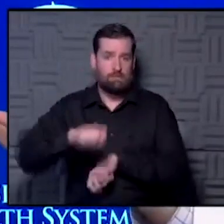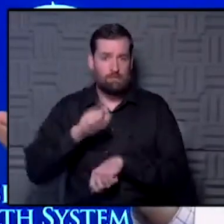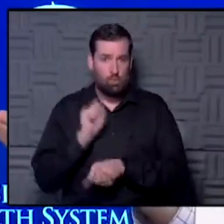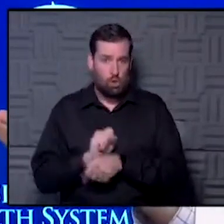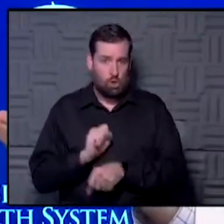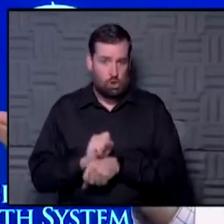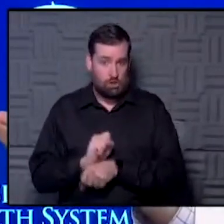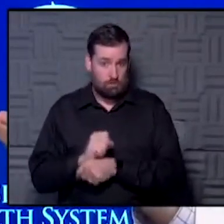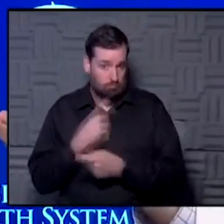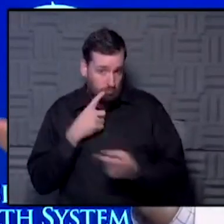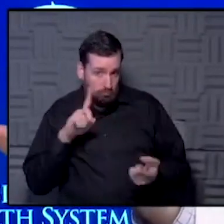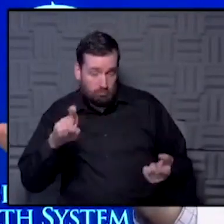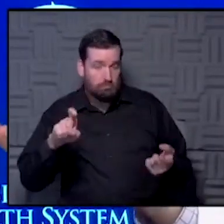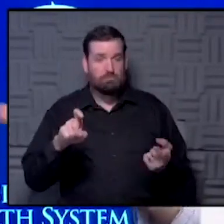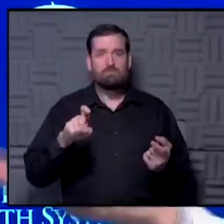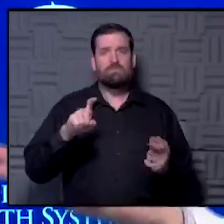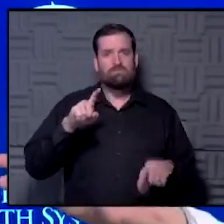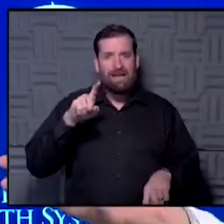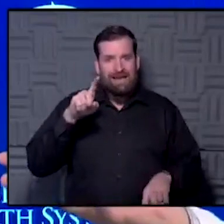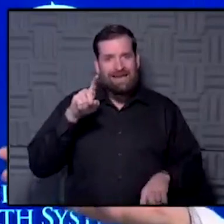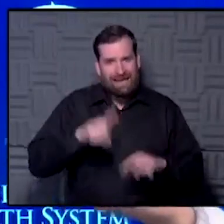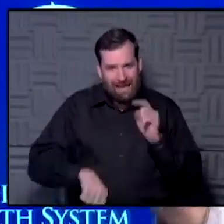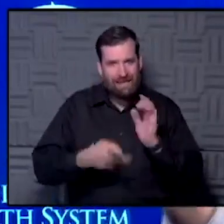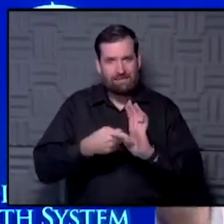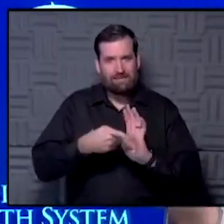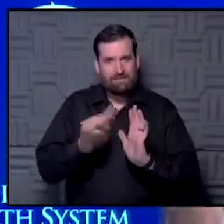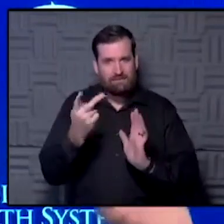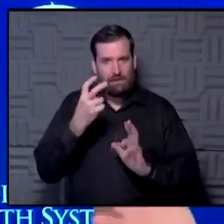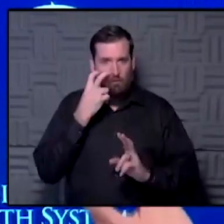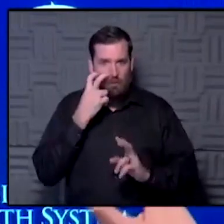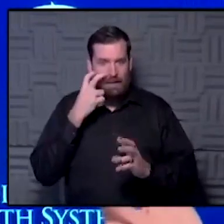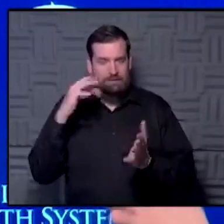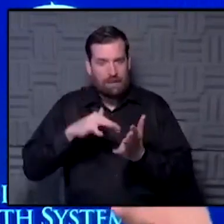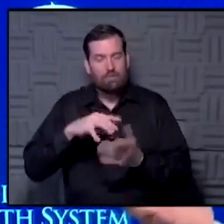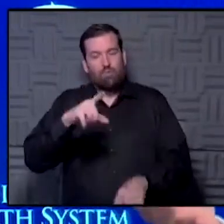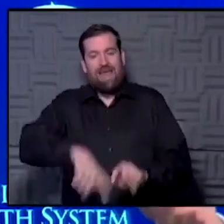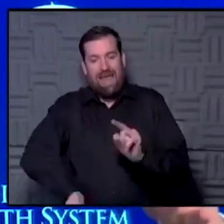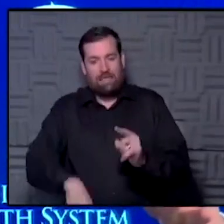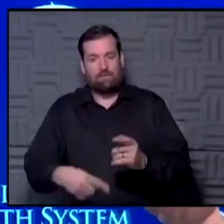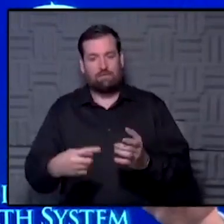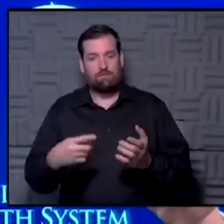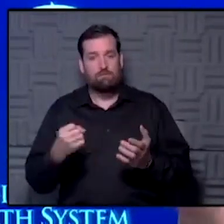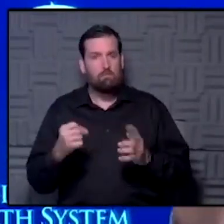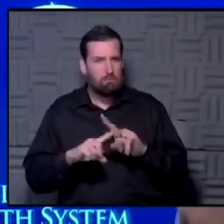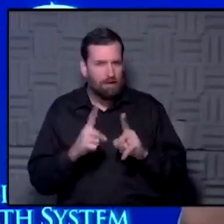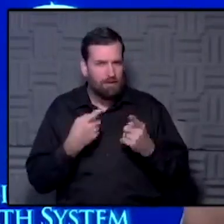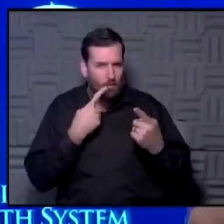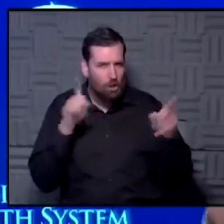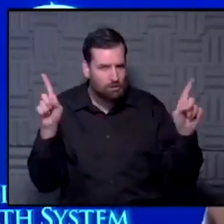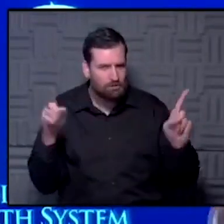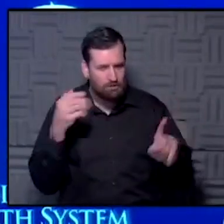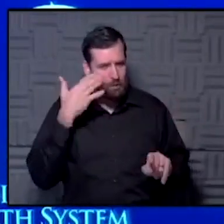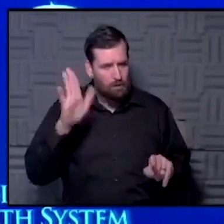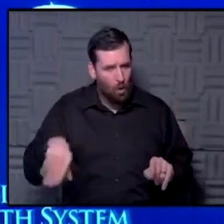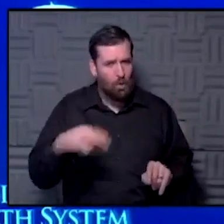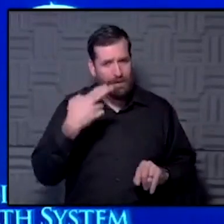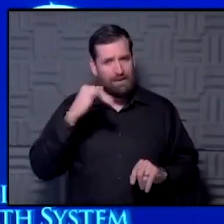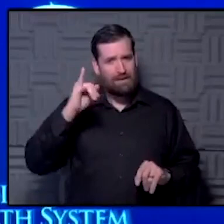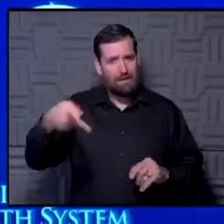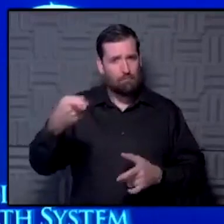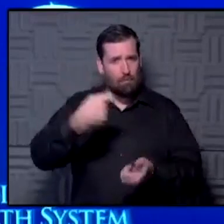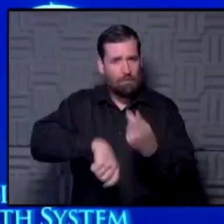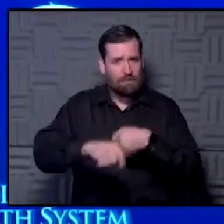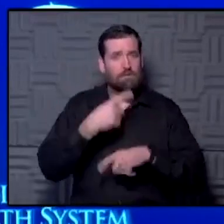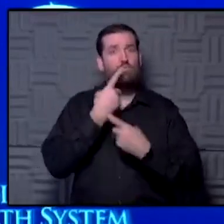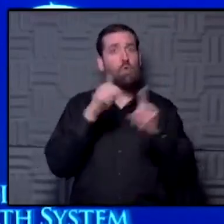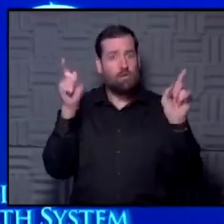done a double-blind study on it because, you can't. You just can't. And so, but we know that hip replacement does work. We know